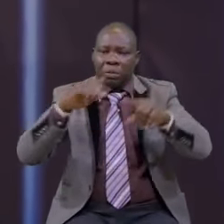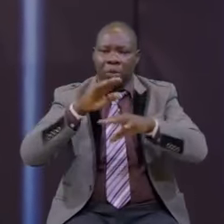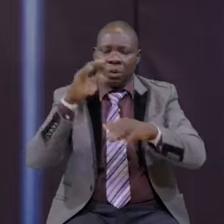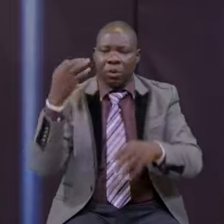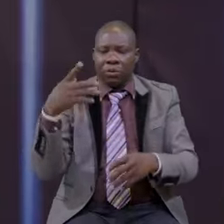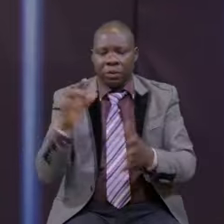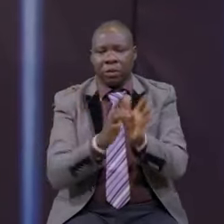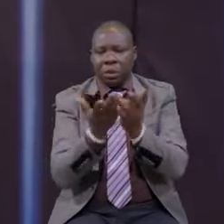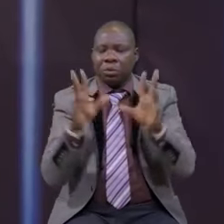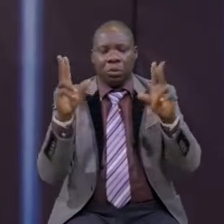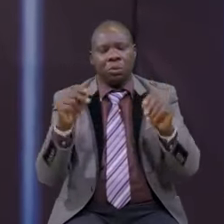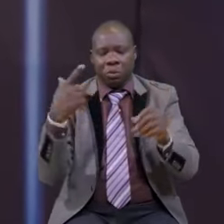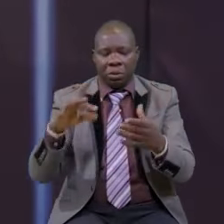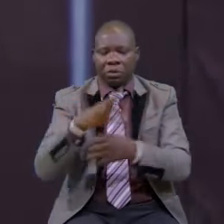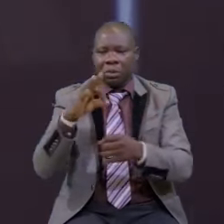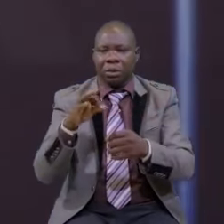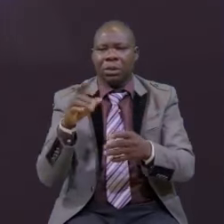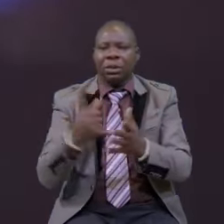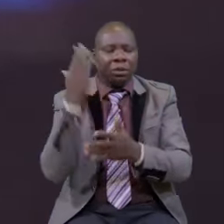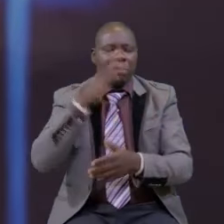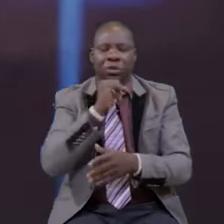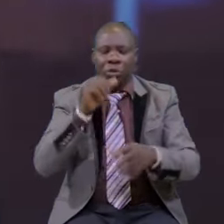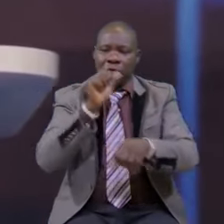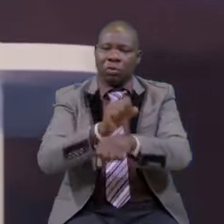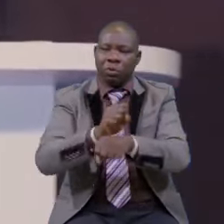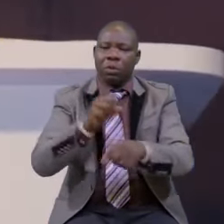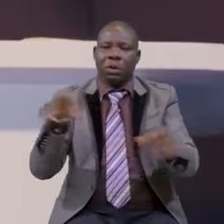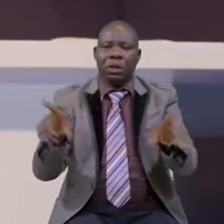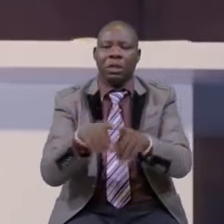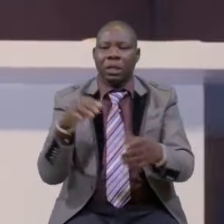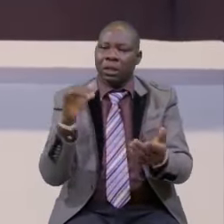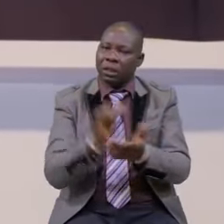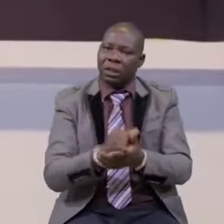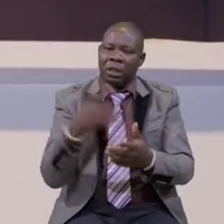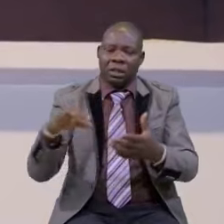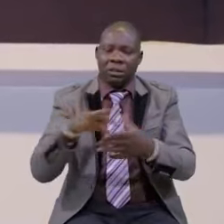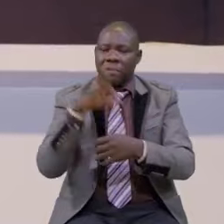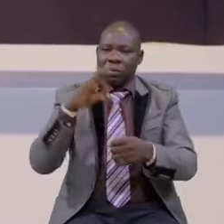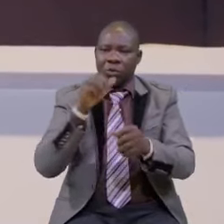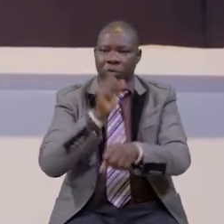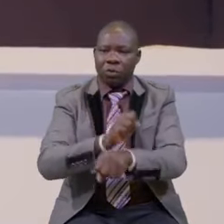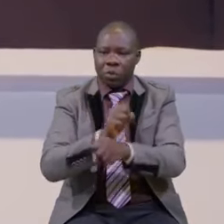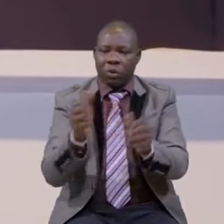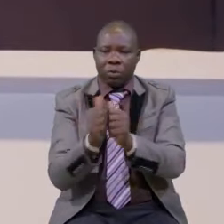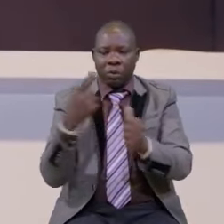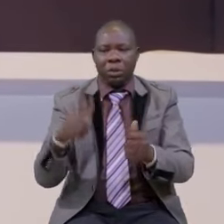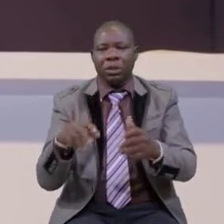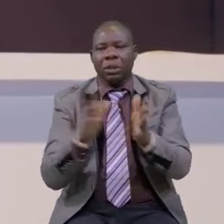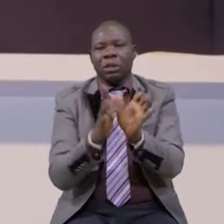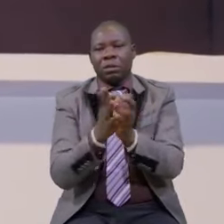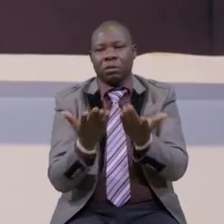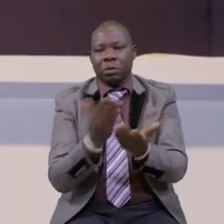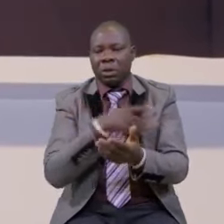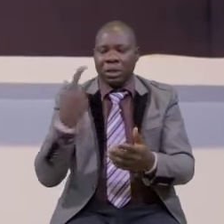The Spirit. No, it doesn't work like that. The Spirit works for the Scripture. And the Scripture is affirmed